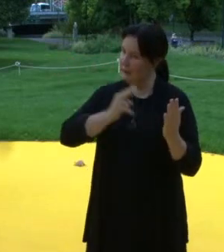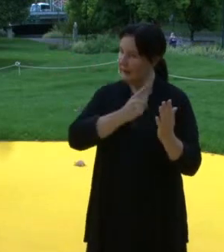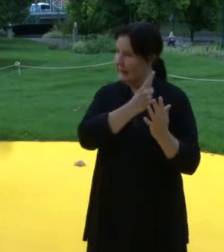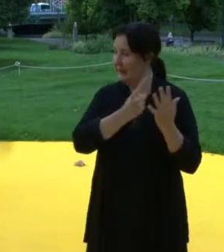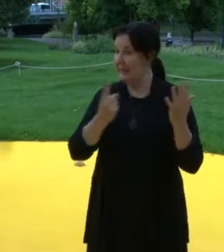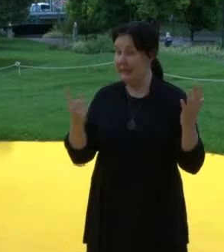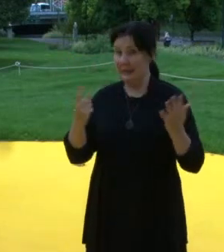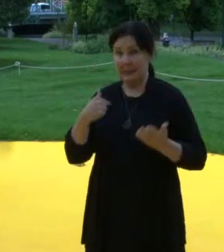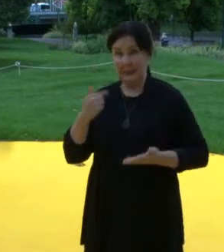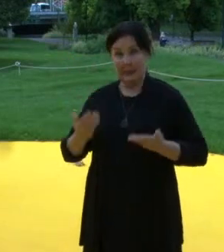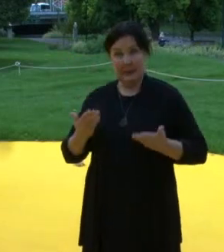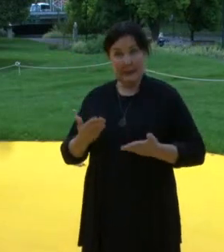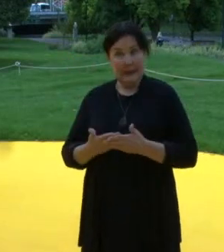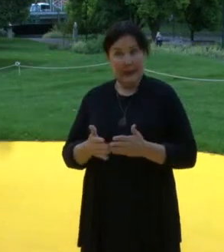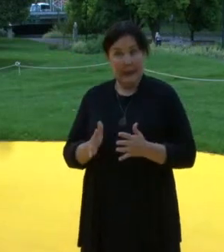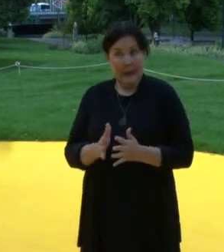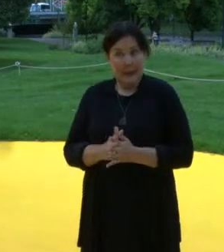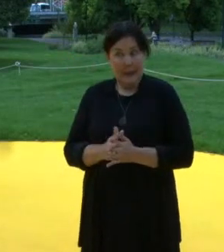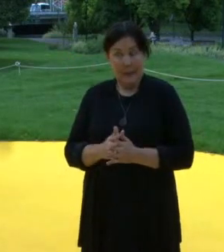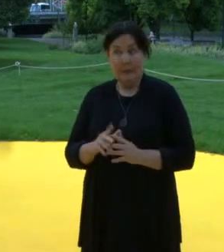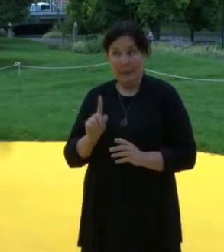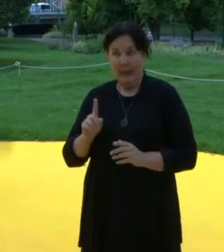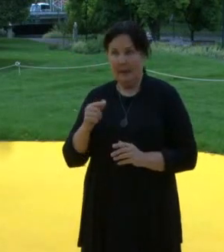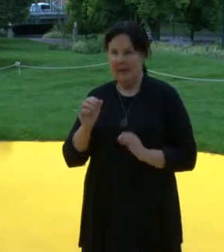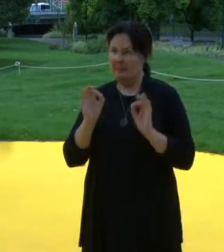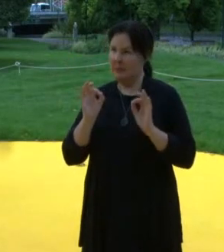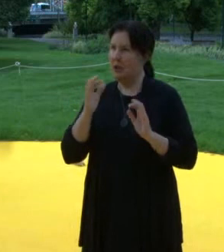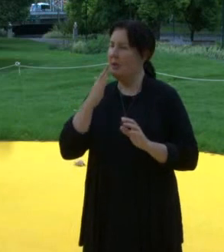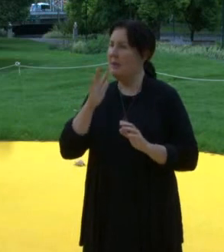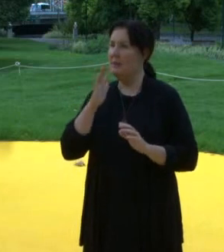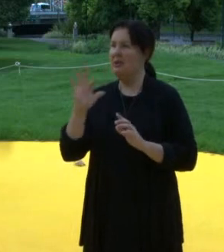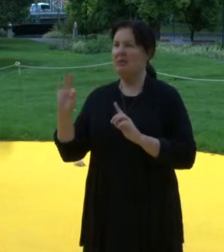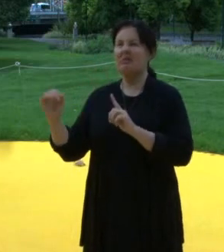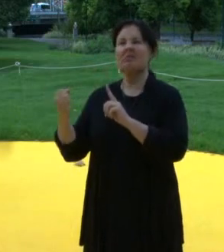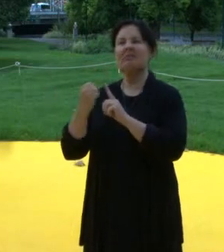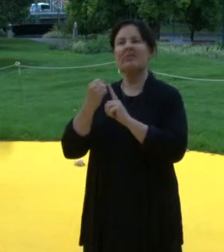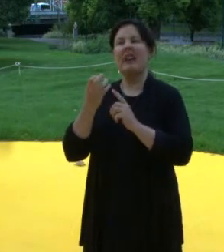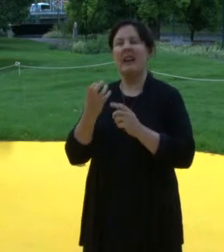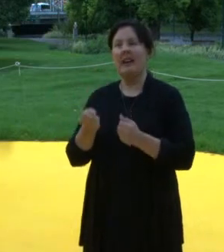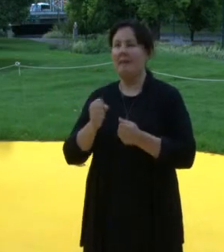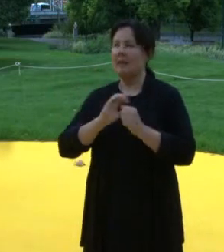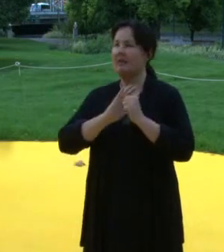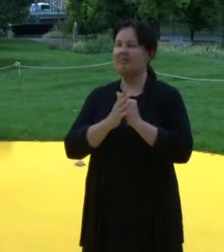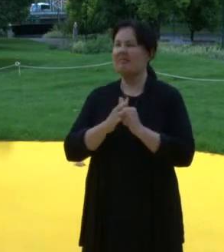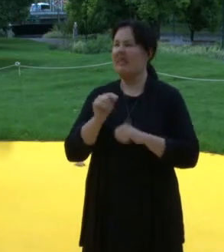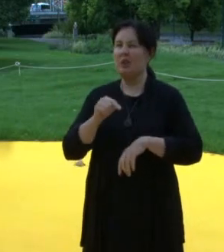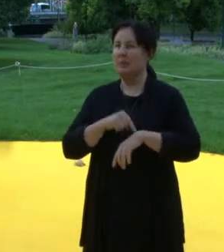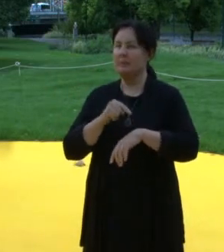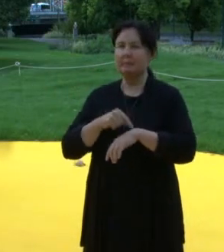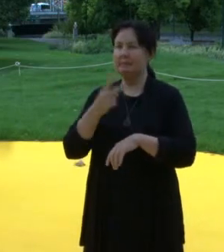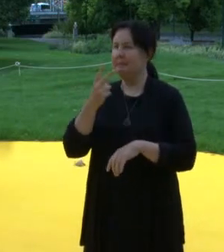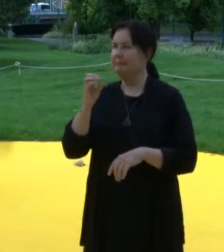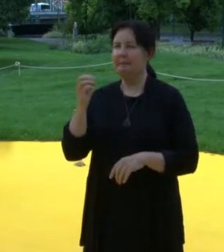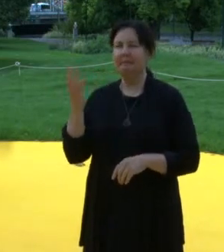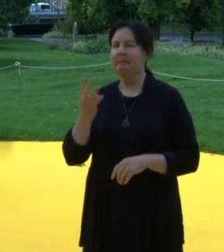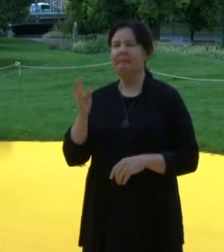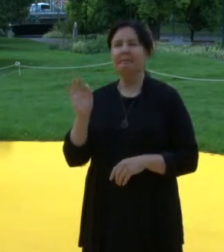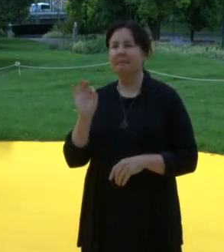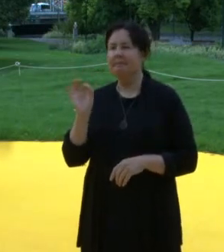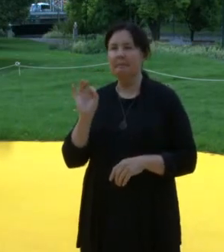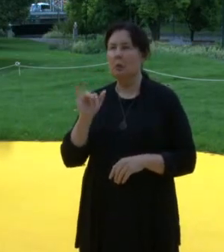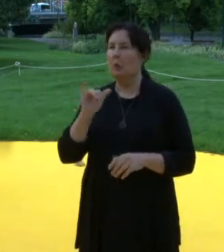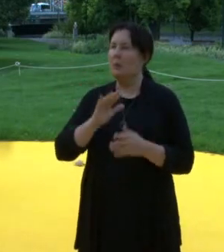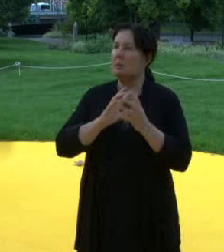how I did it, but it was a special summer, unaffected by a global virus or out-of-control bushfires. Things are different